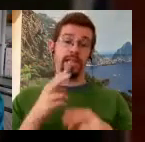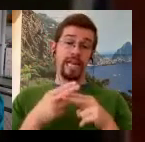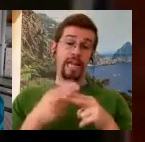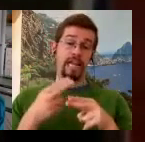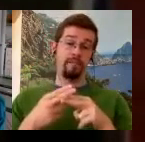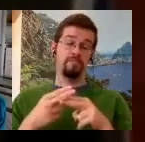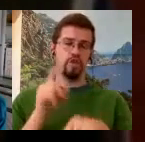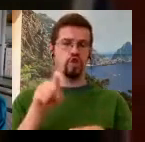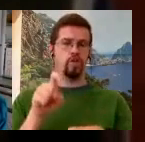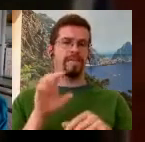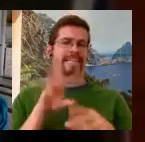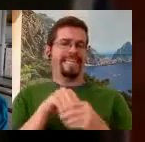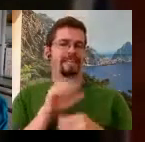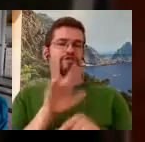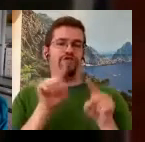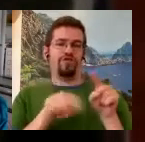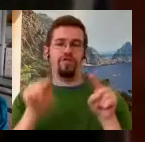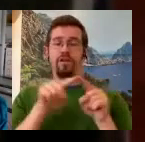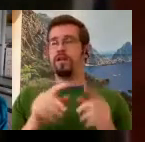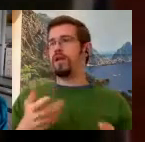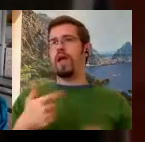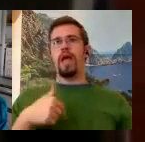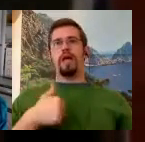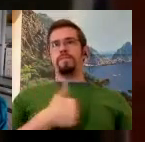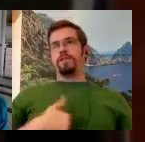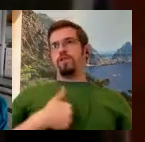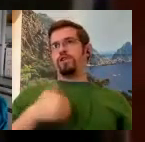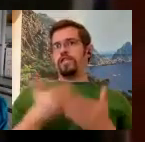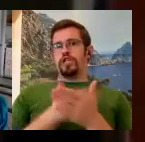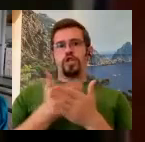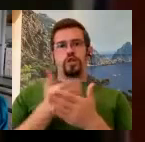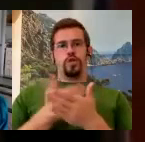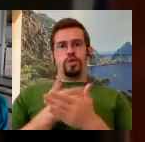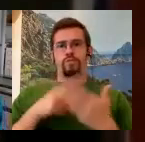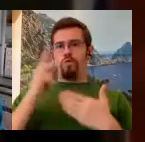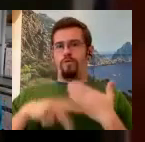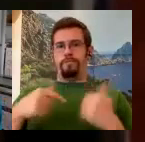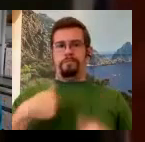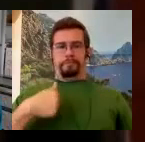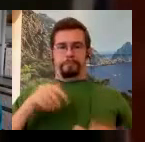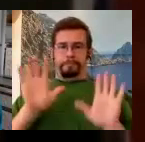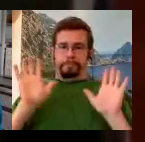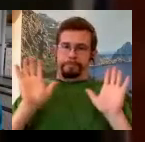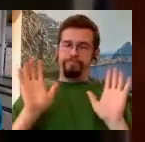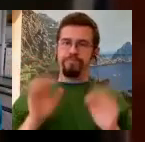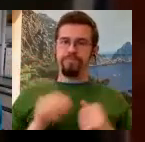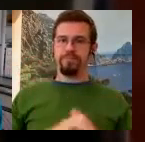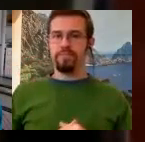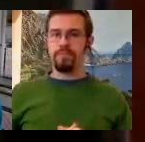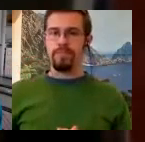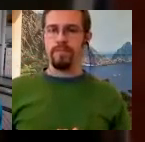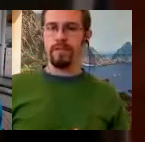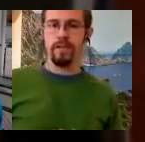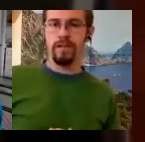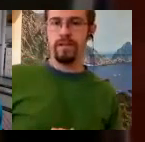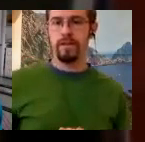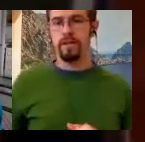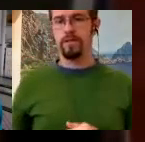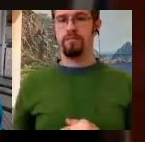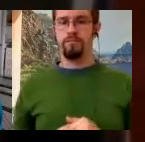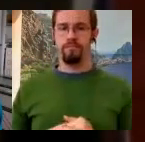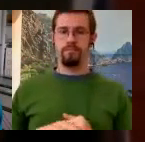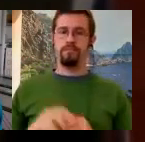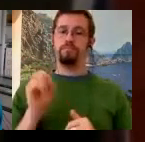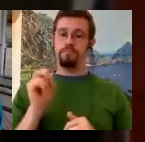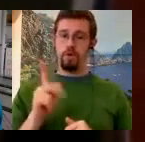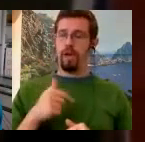I'm sorry, everybody. I'm new to software, you know. Okay, so I will do that. I'll invite him, and so then I